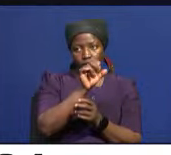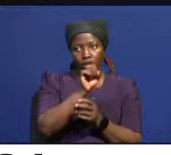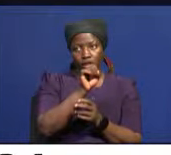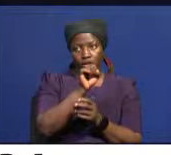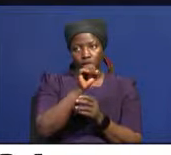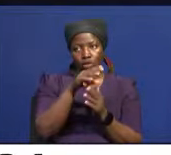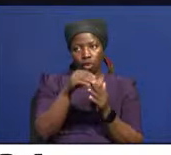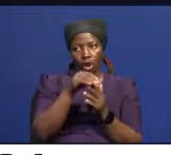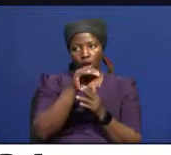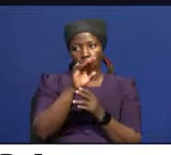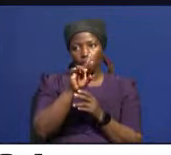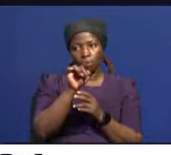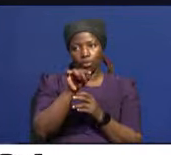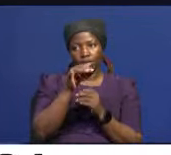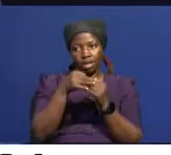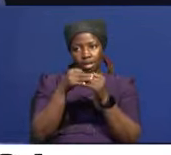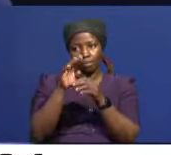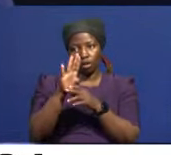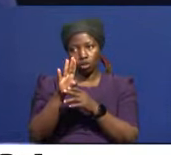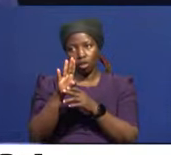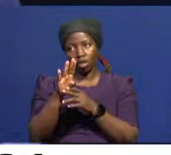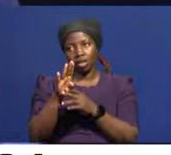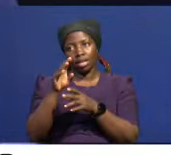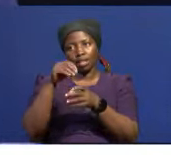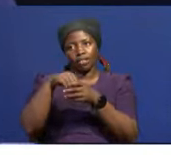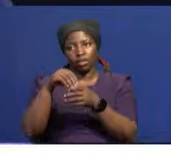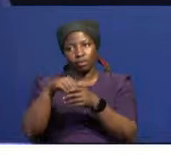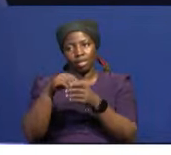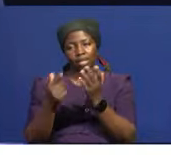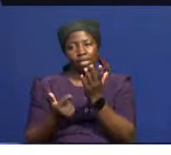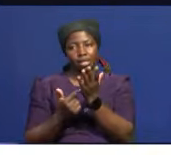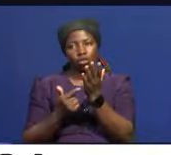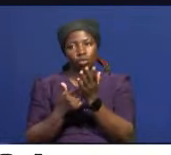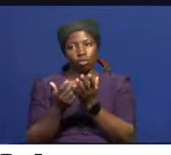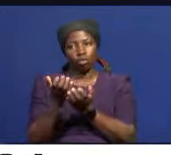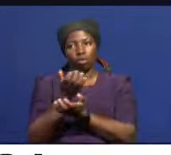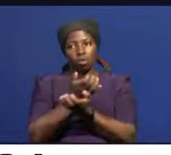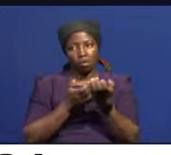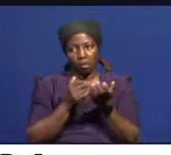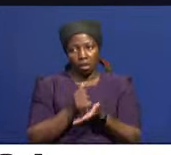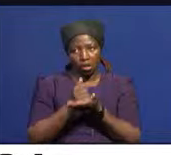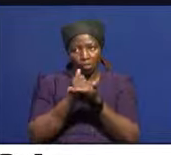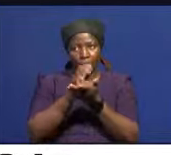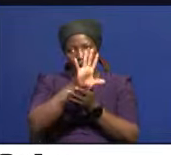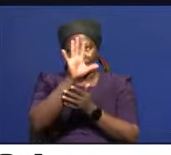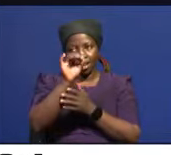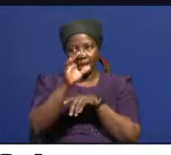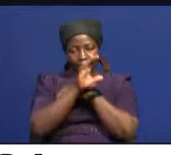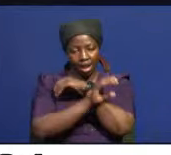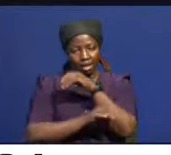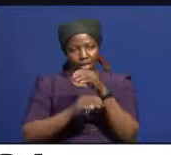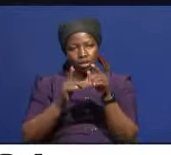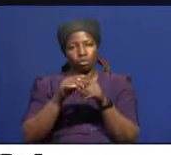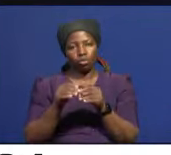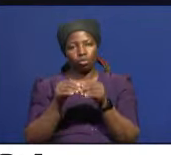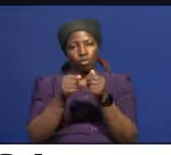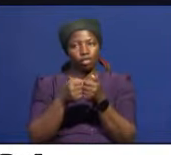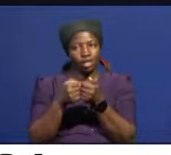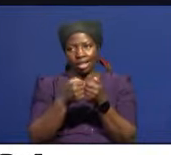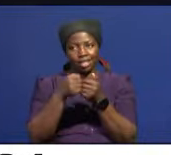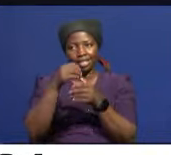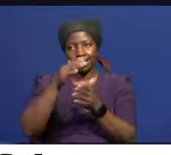in digital development projects, for example, enables African countries to surmount challenges in developing